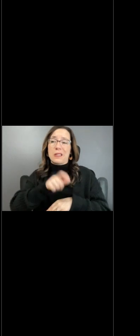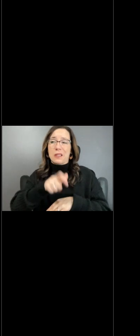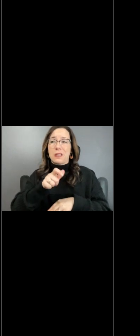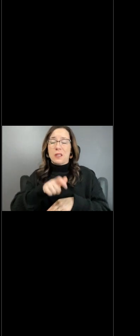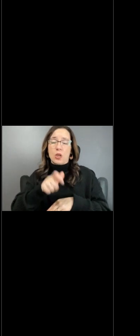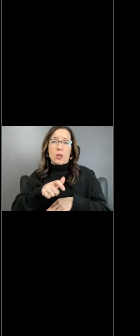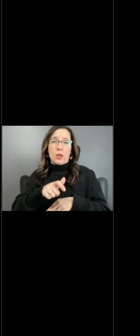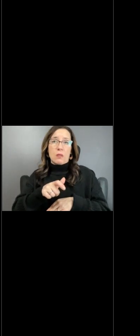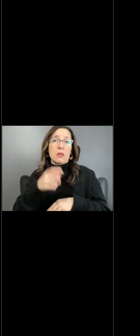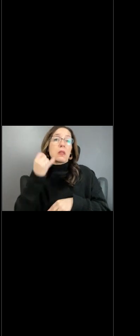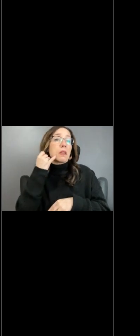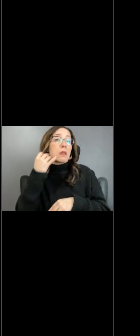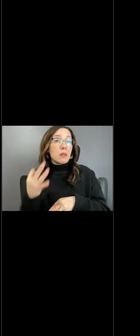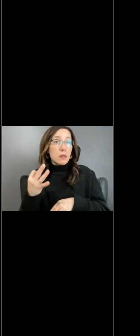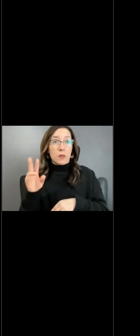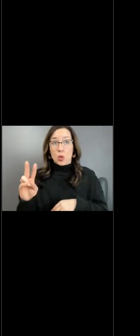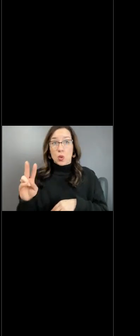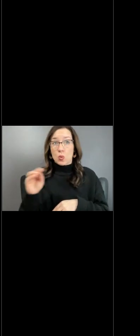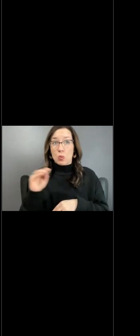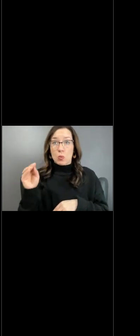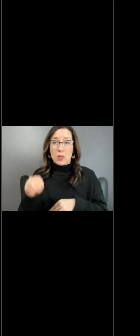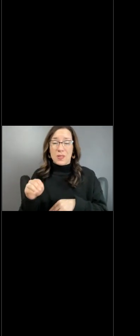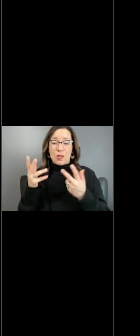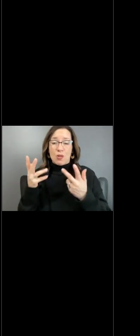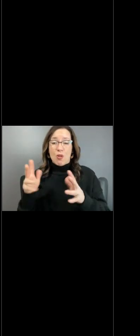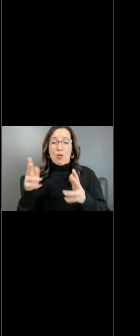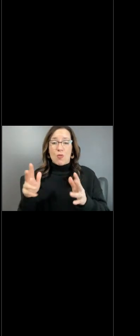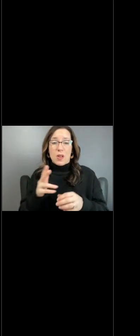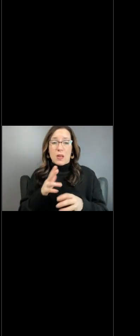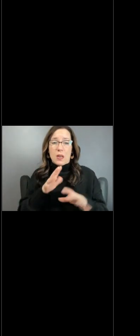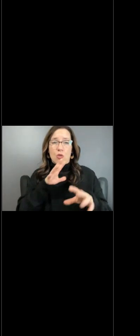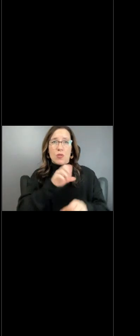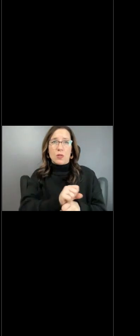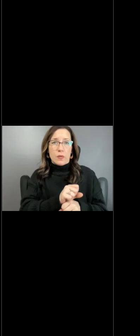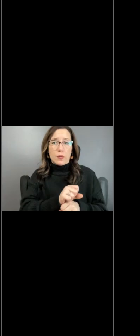necessary if the 2% are already reserved.